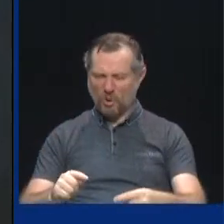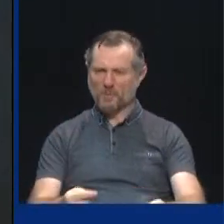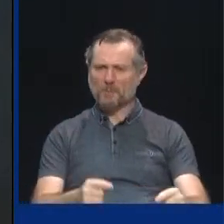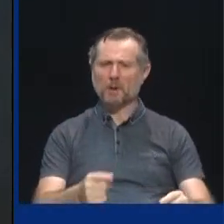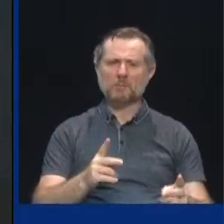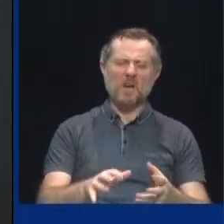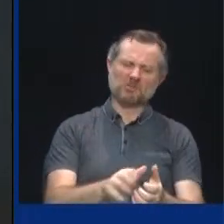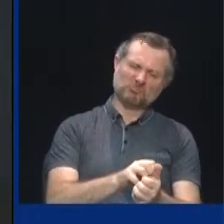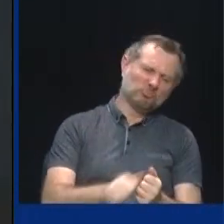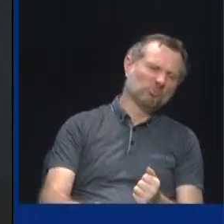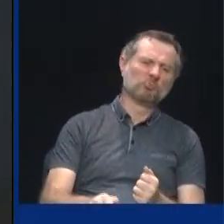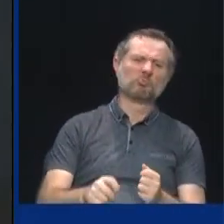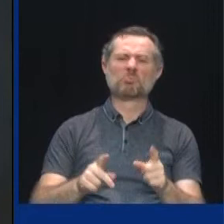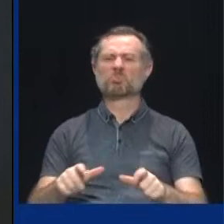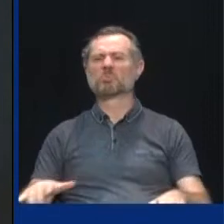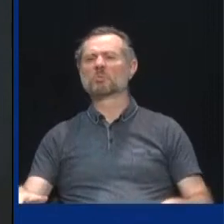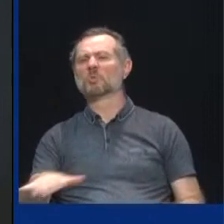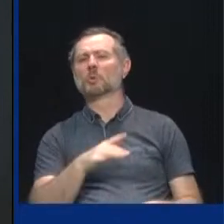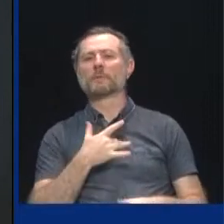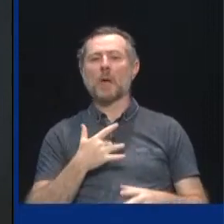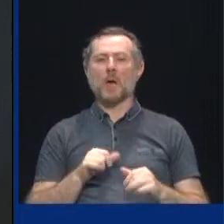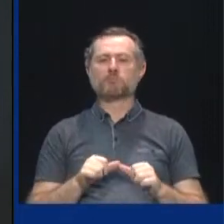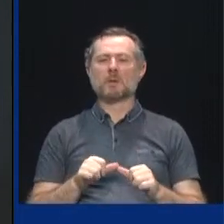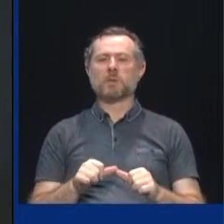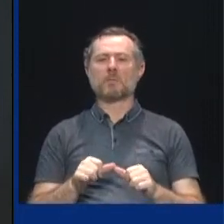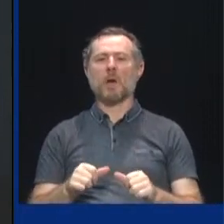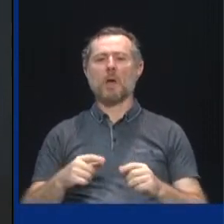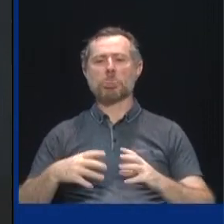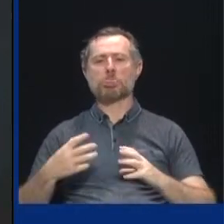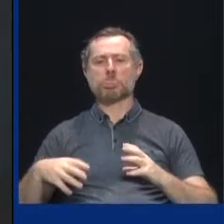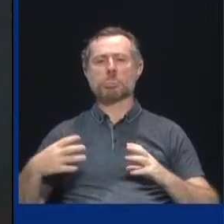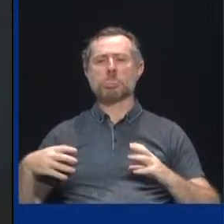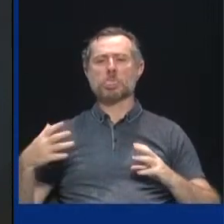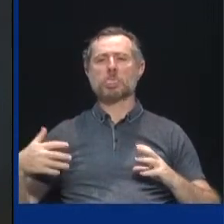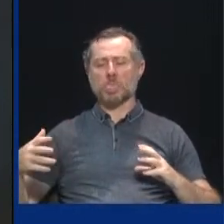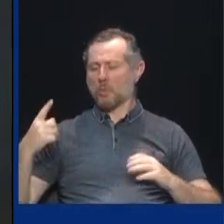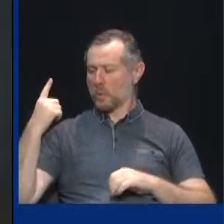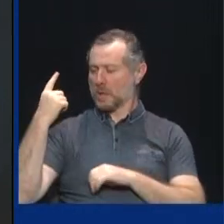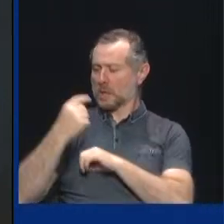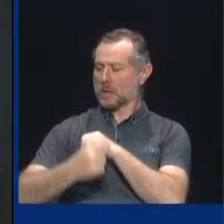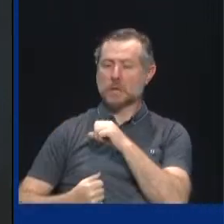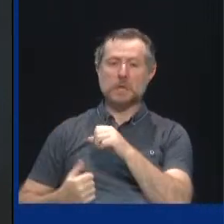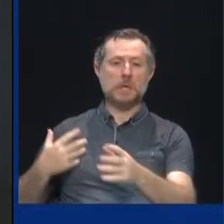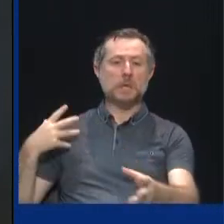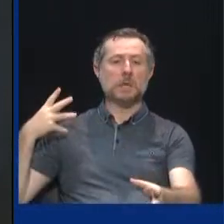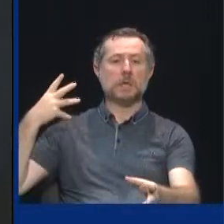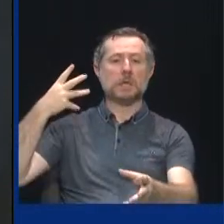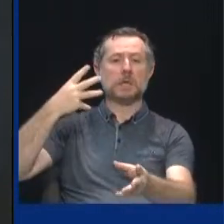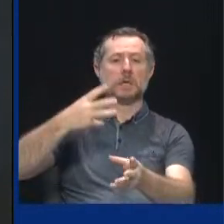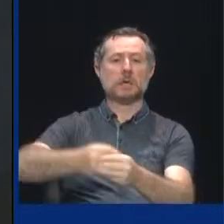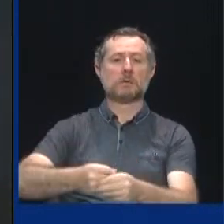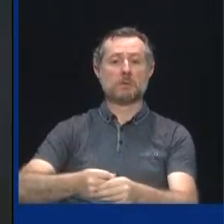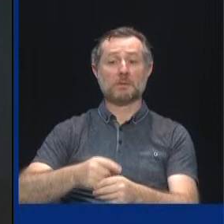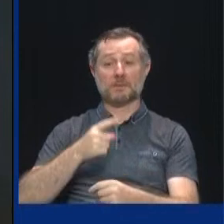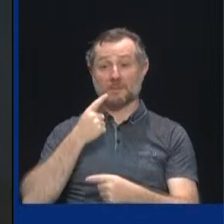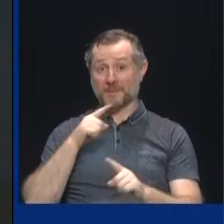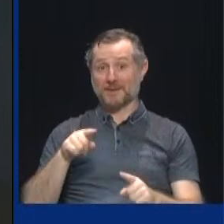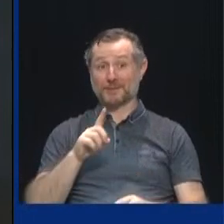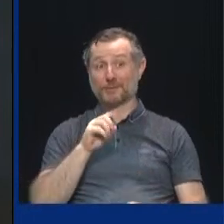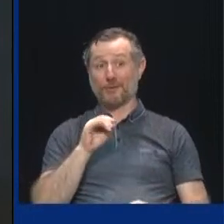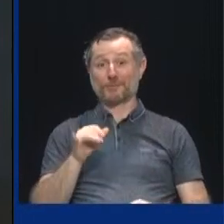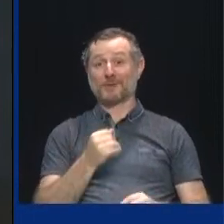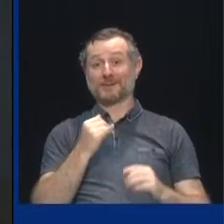long. This went on for like a year until finally the Department of Justice dismissed